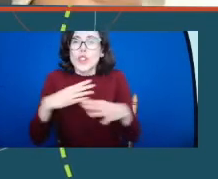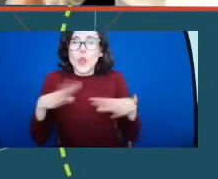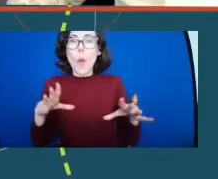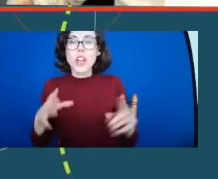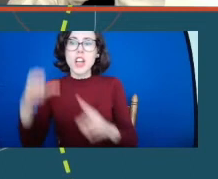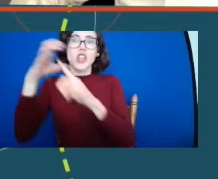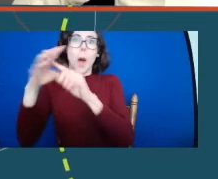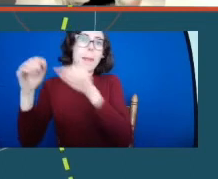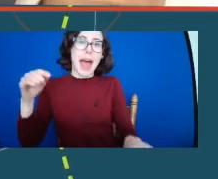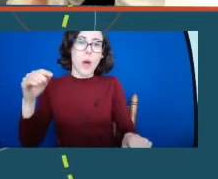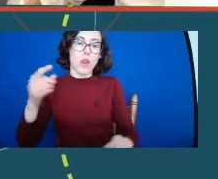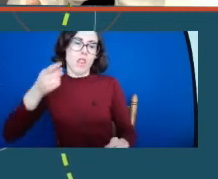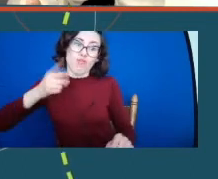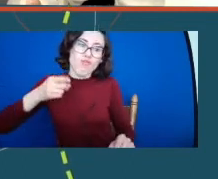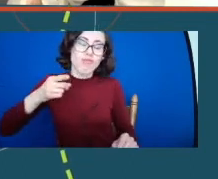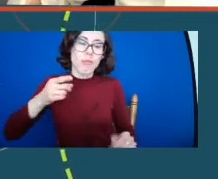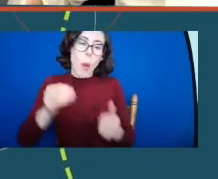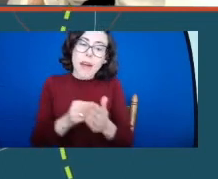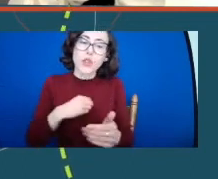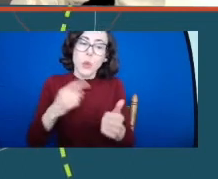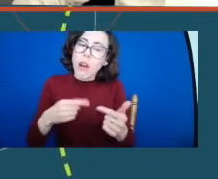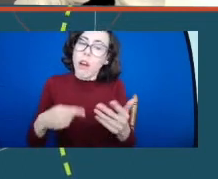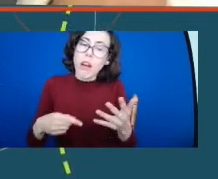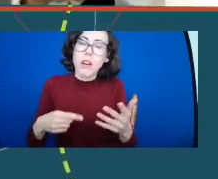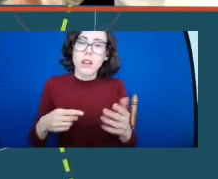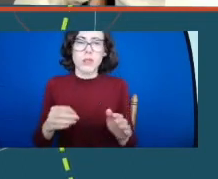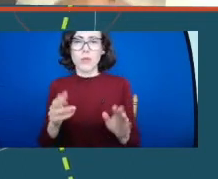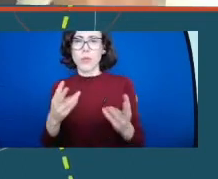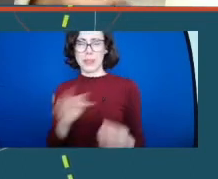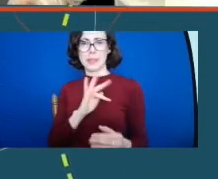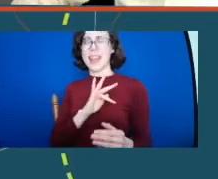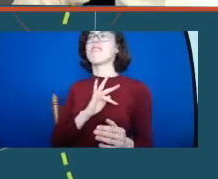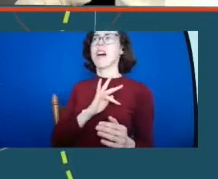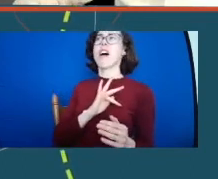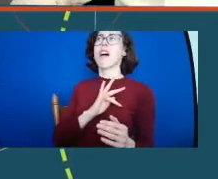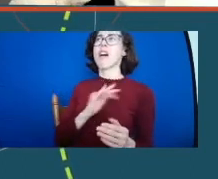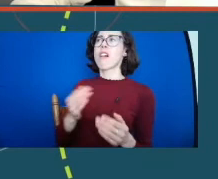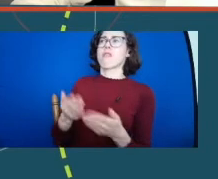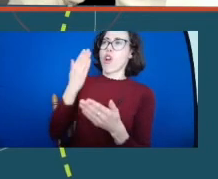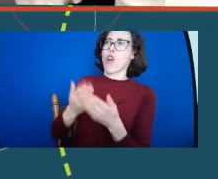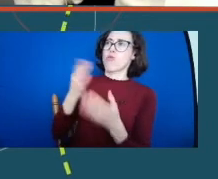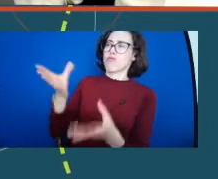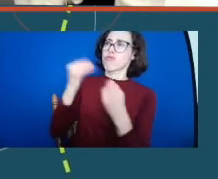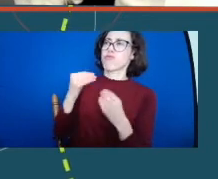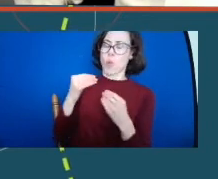all the work for the participants. We want to give participants the tools, and we want them to be able to self-manage their own health.